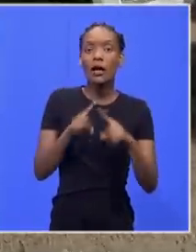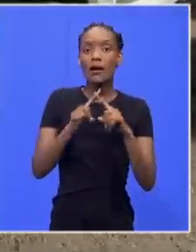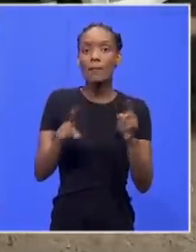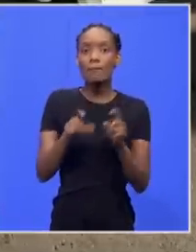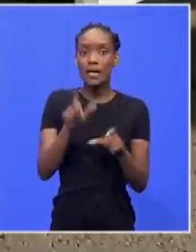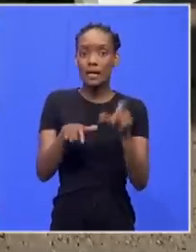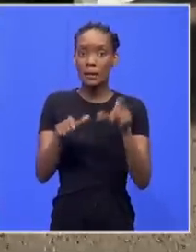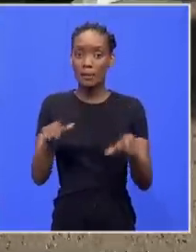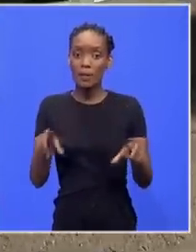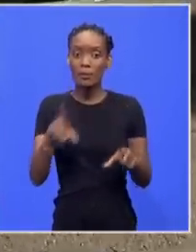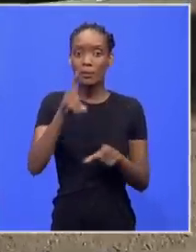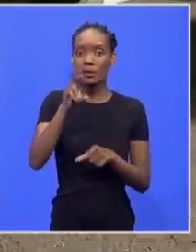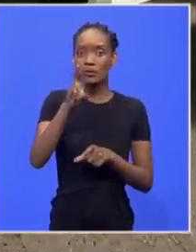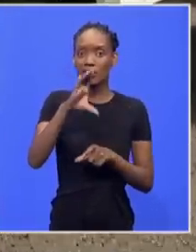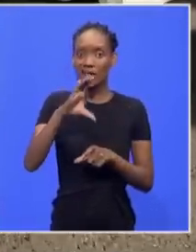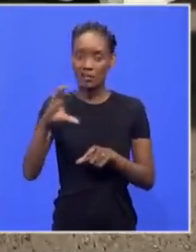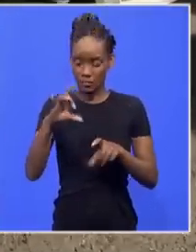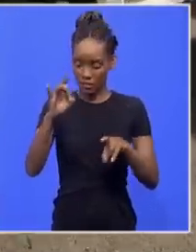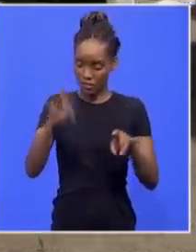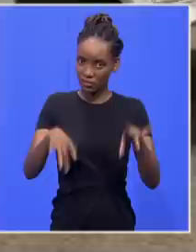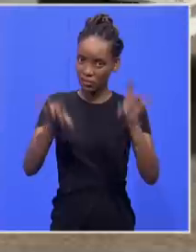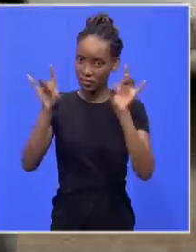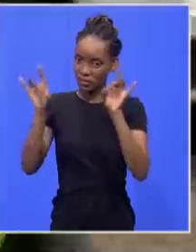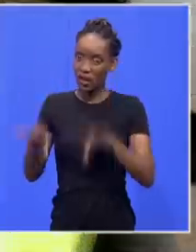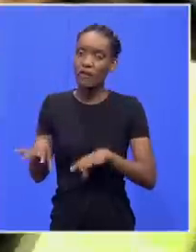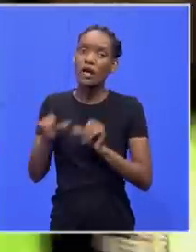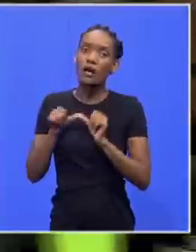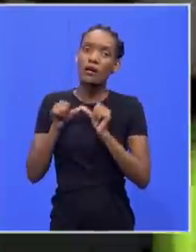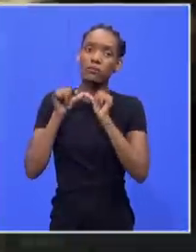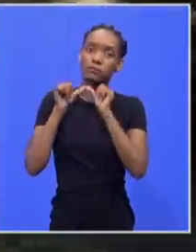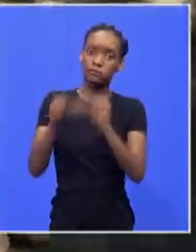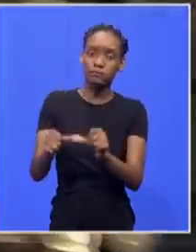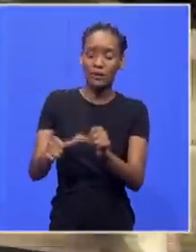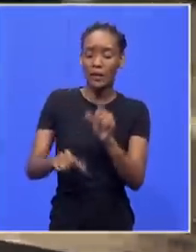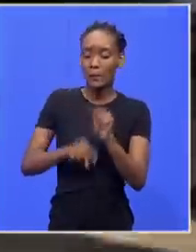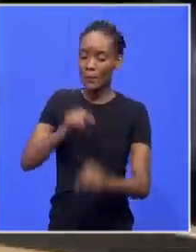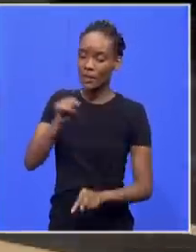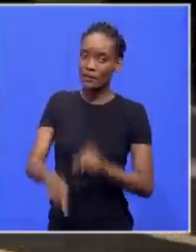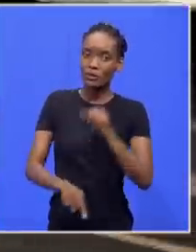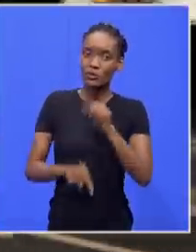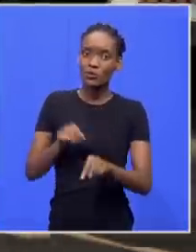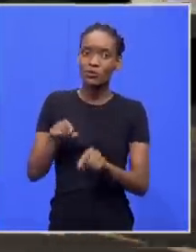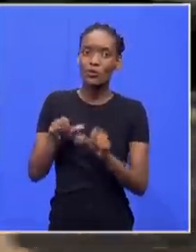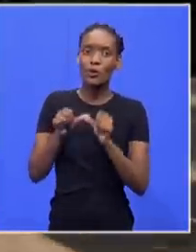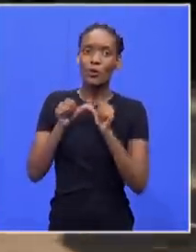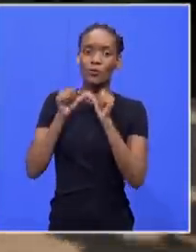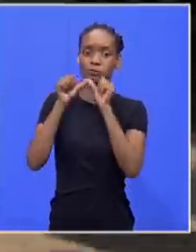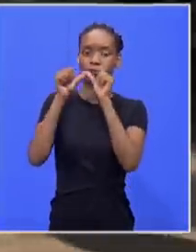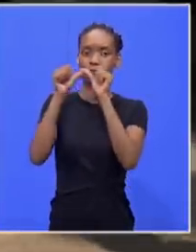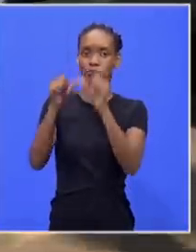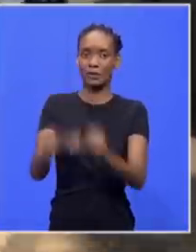to suffer, continue to be persecuted. She was also talking about orchestrated